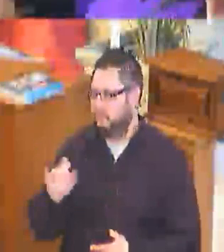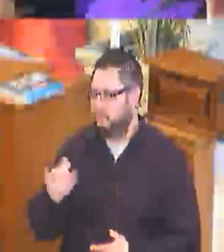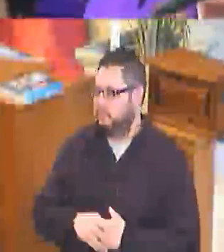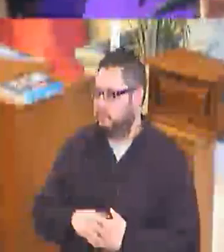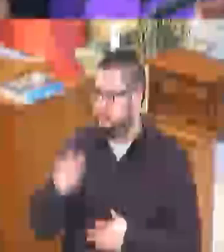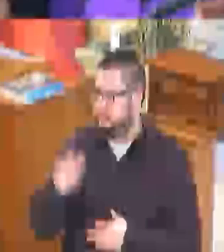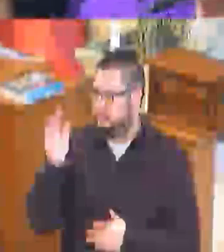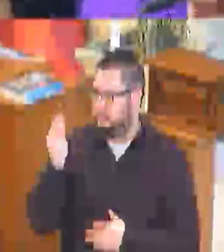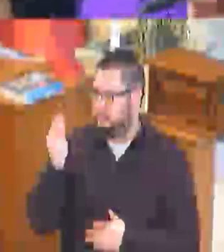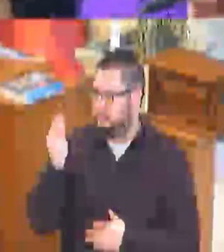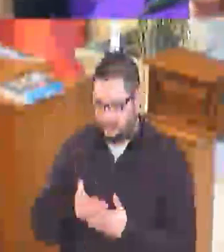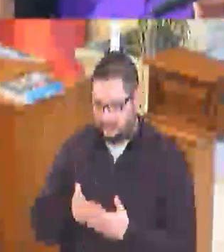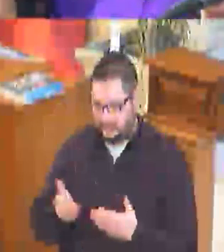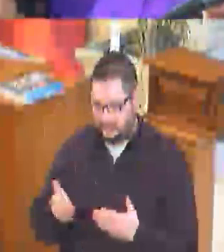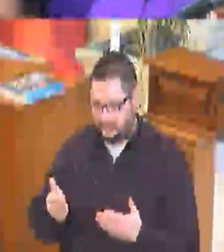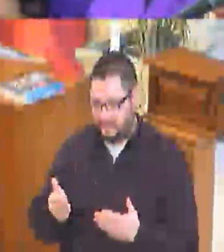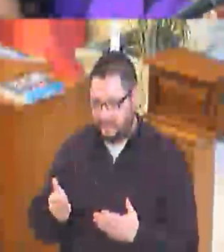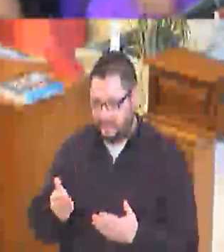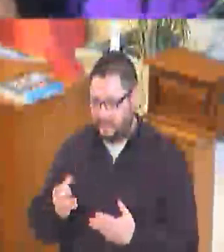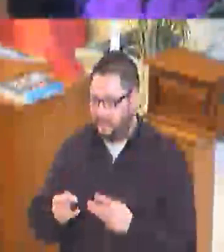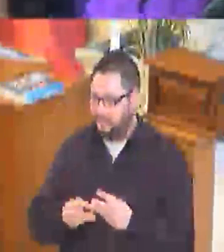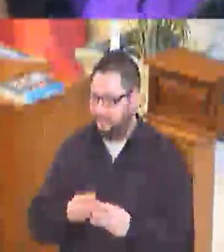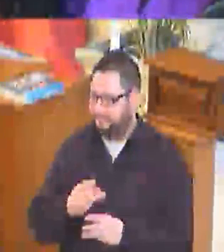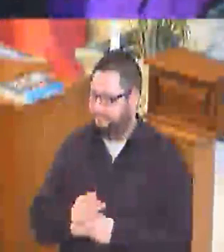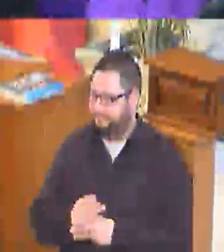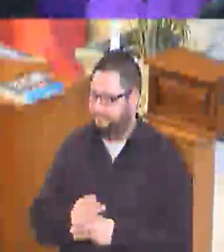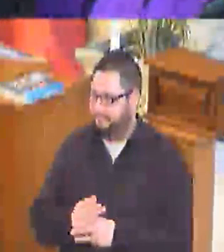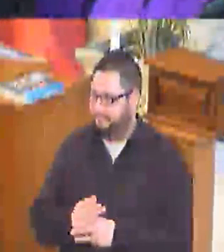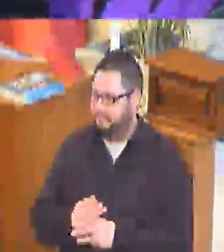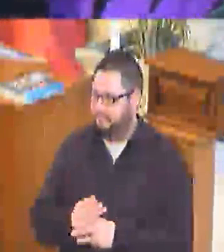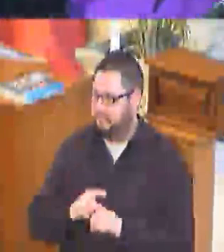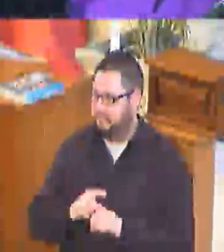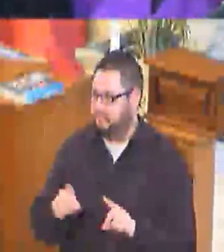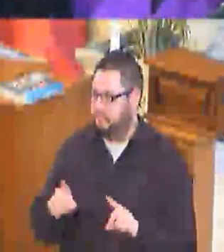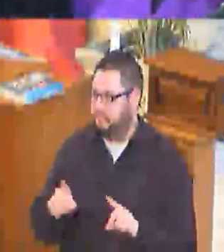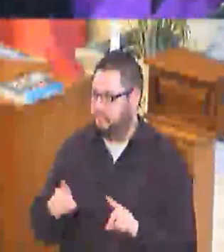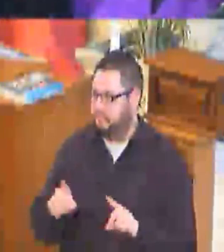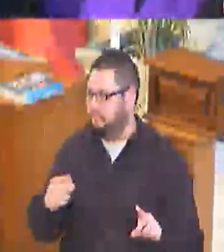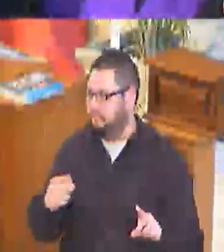Interferes can get the best of me, and self-doubt clouds